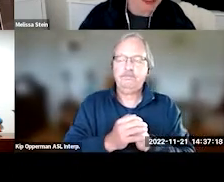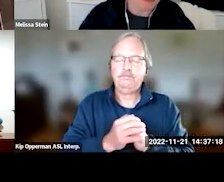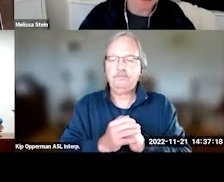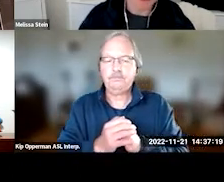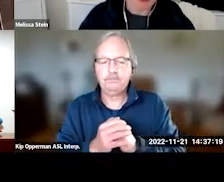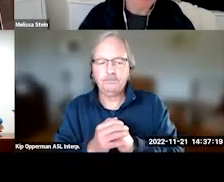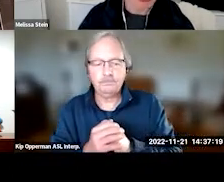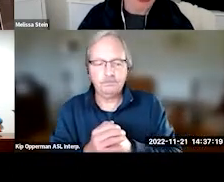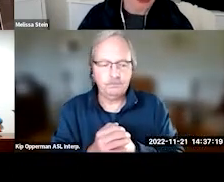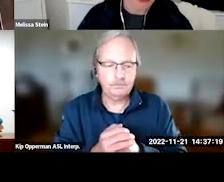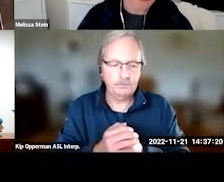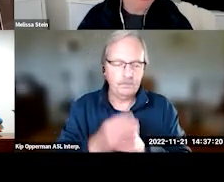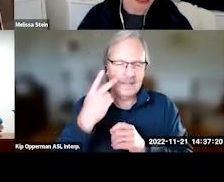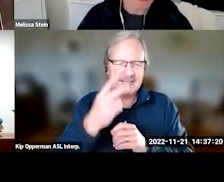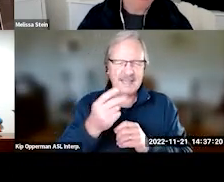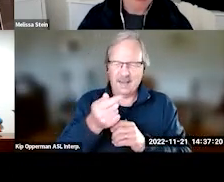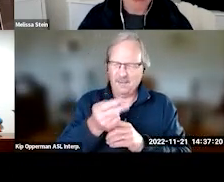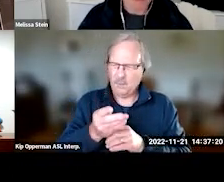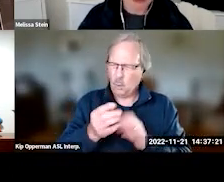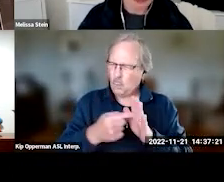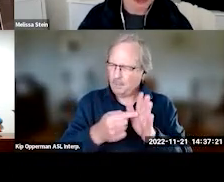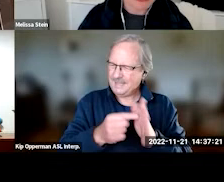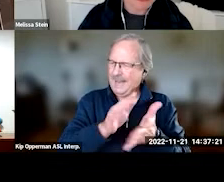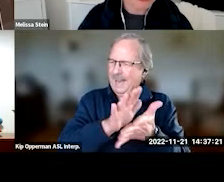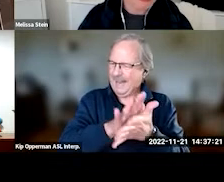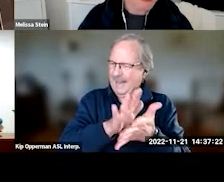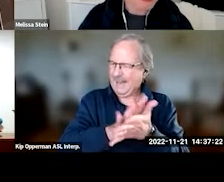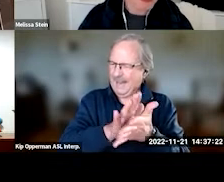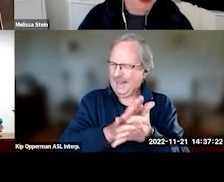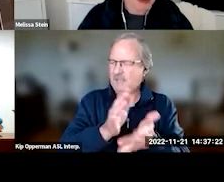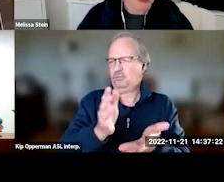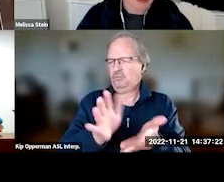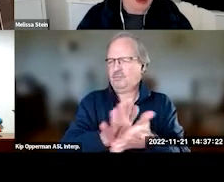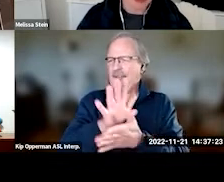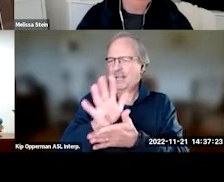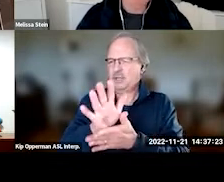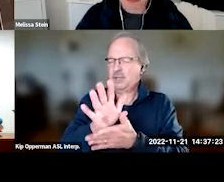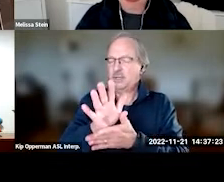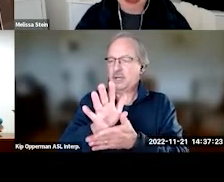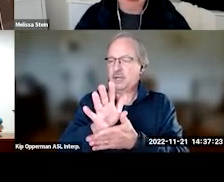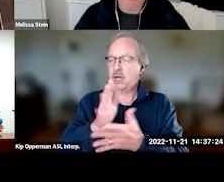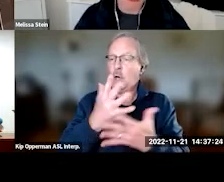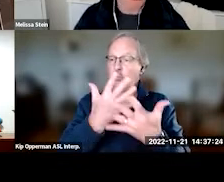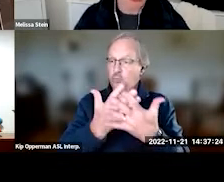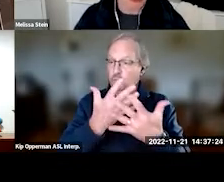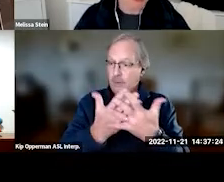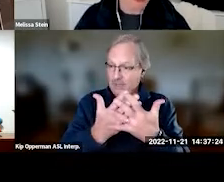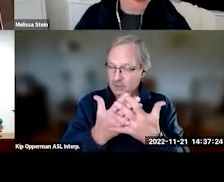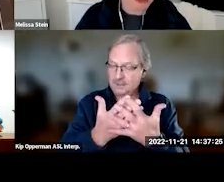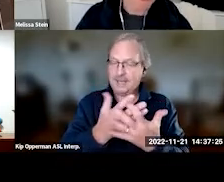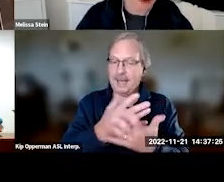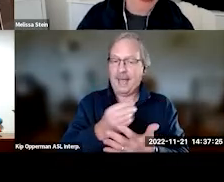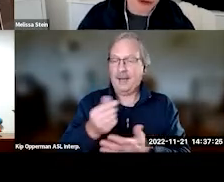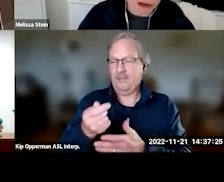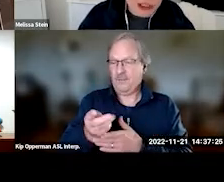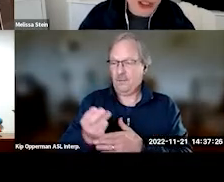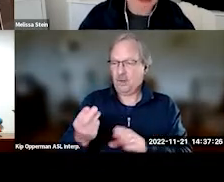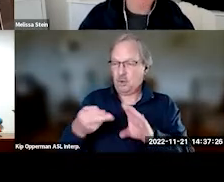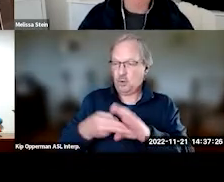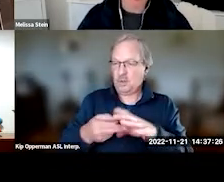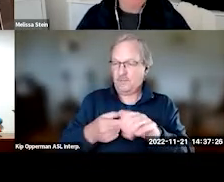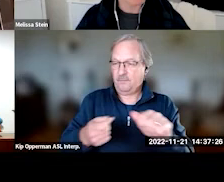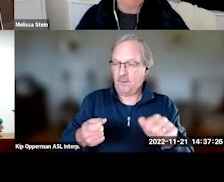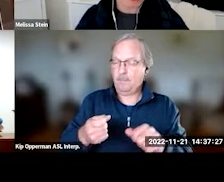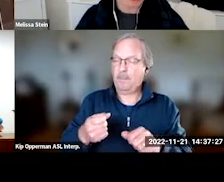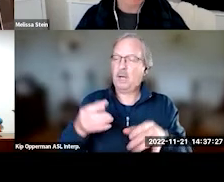Also seeing a few representing academia, corrections. And then finally, a few of you are joining us from the